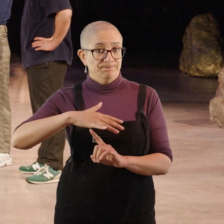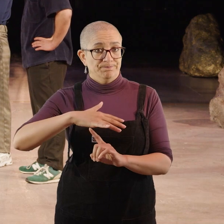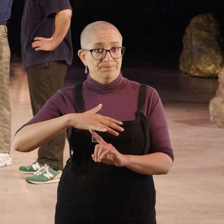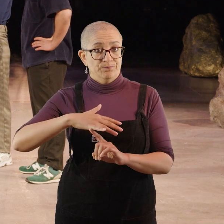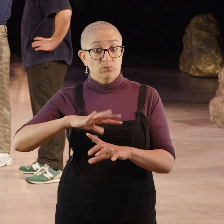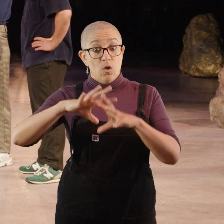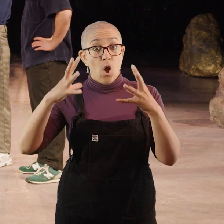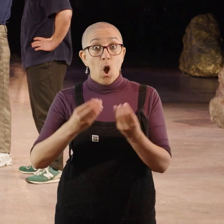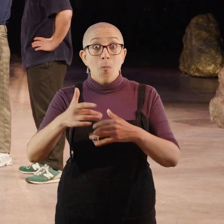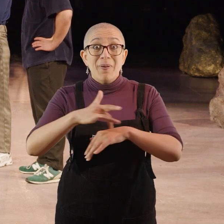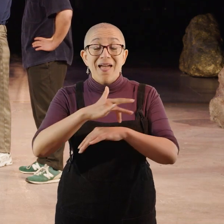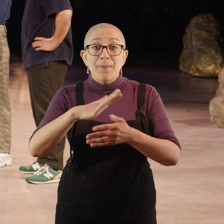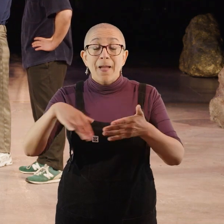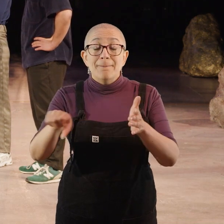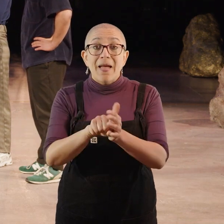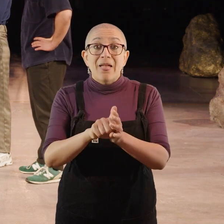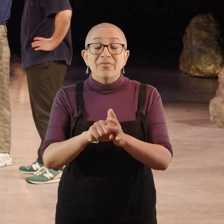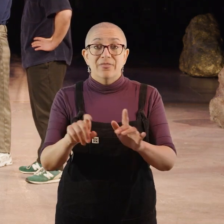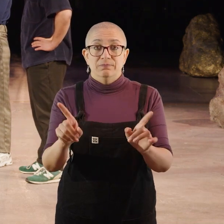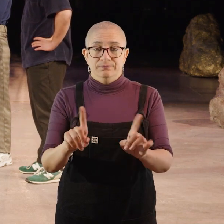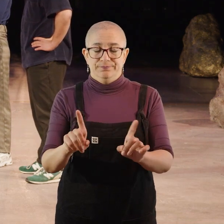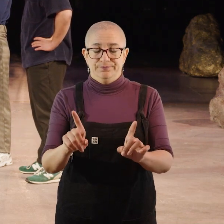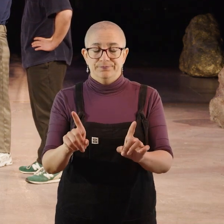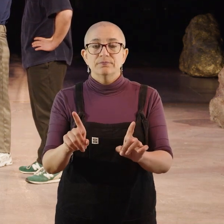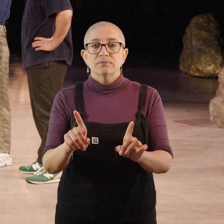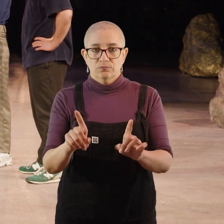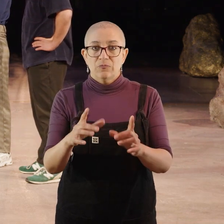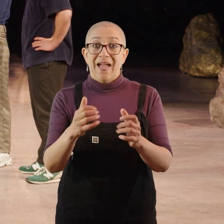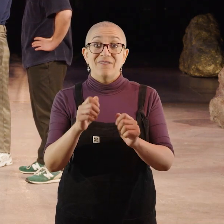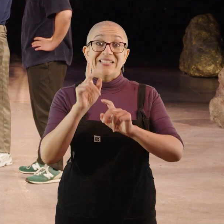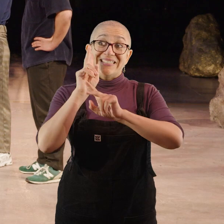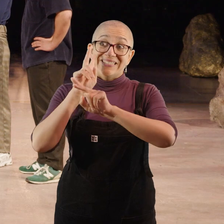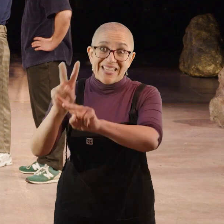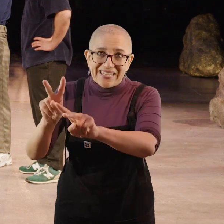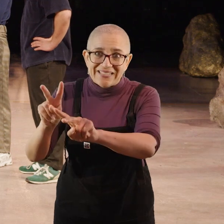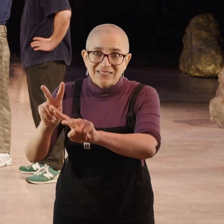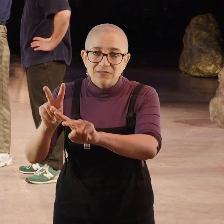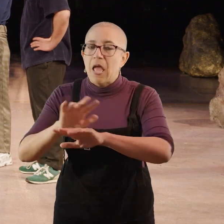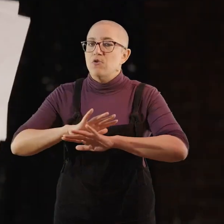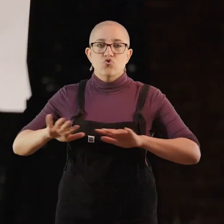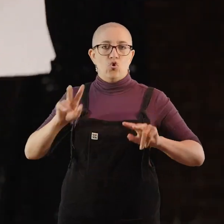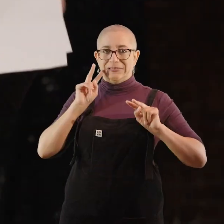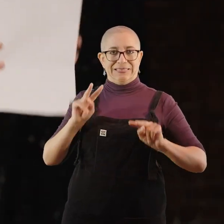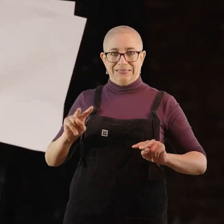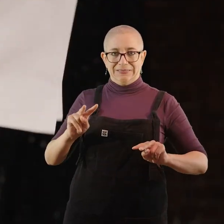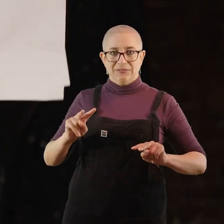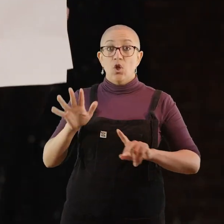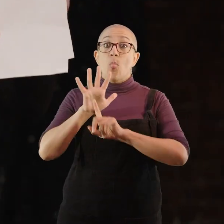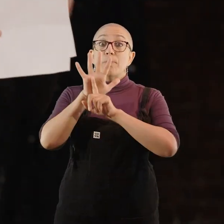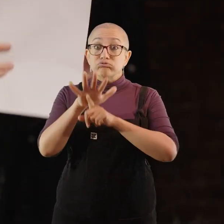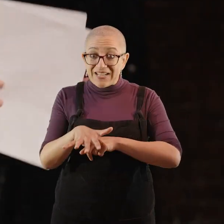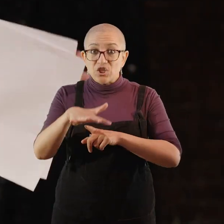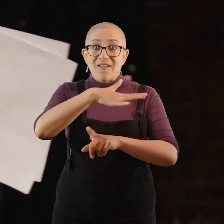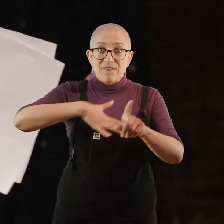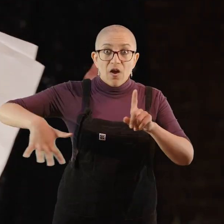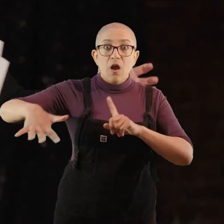whole play is punctured by the fact that what is seen and unseen, the pressure of the environment on